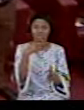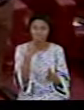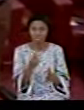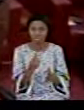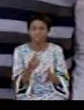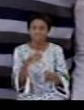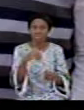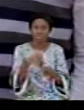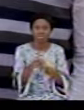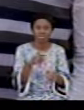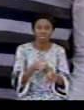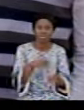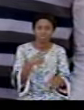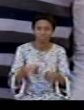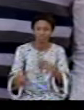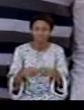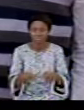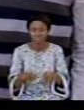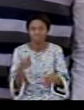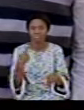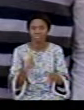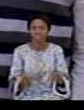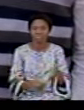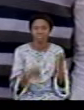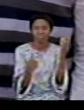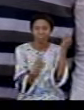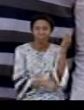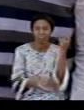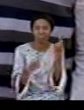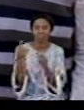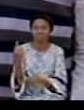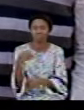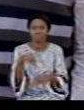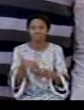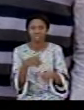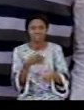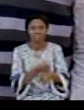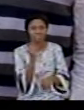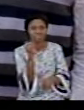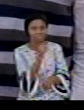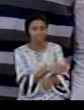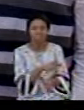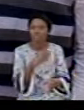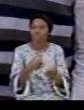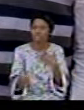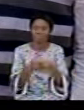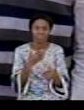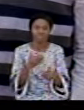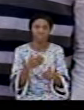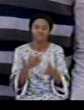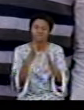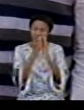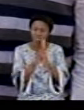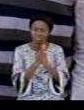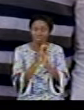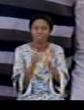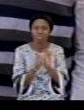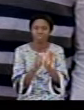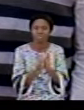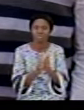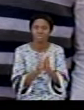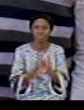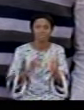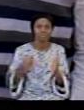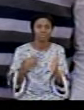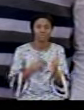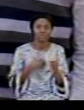persecution, the injury, the stoning, whatsoever. Let's tell the Lord, we laid our hands